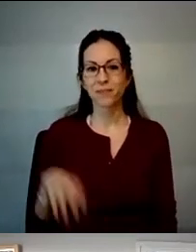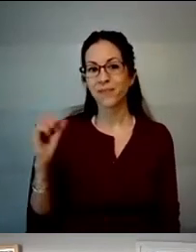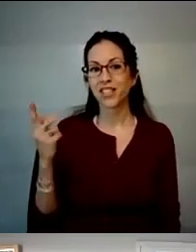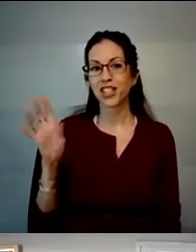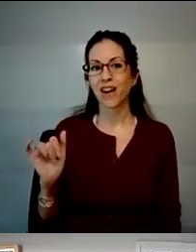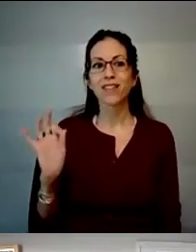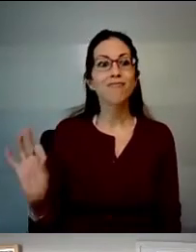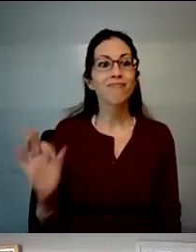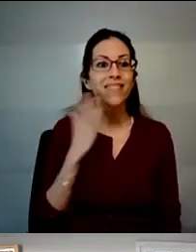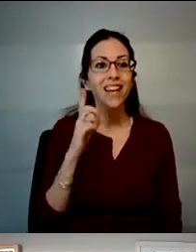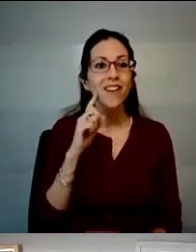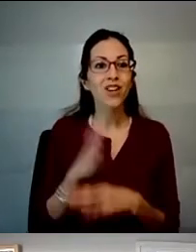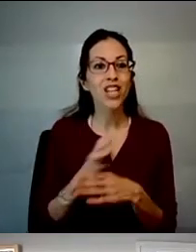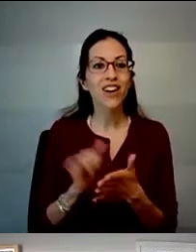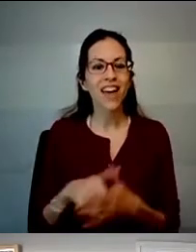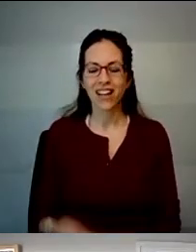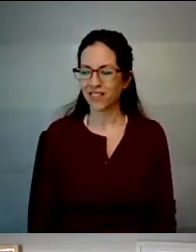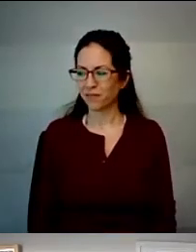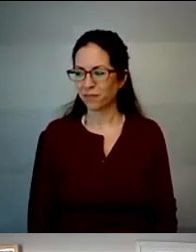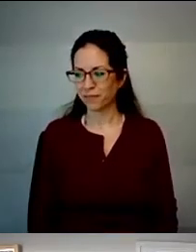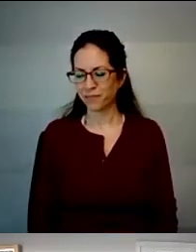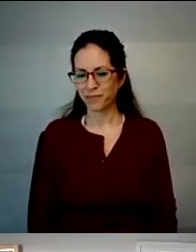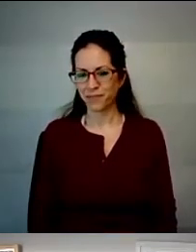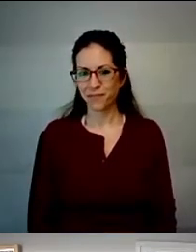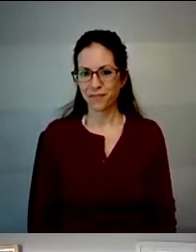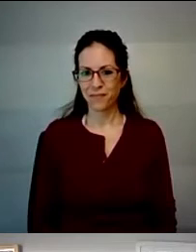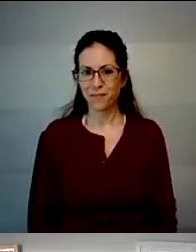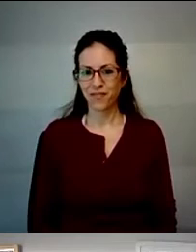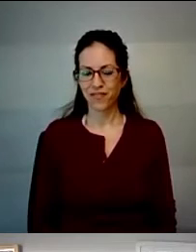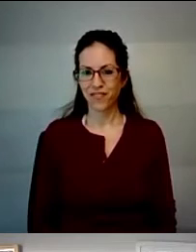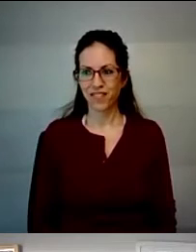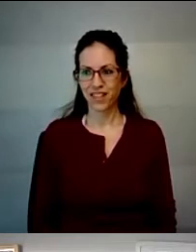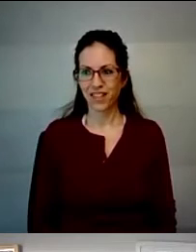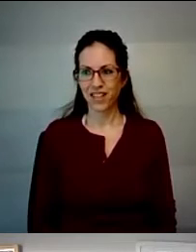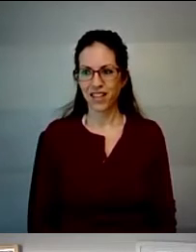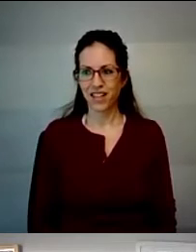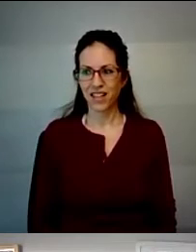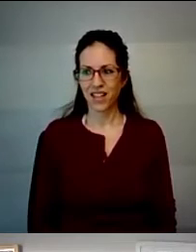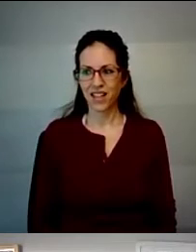that. Yep. I'm gonna kind of, you know,